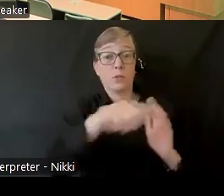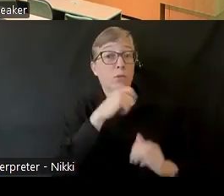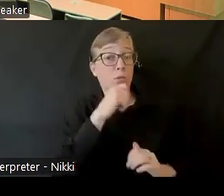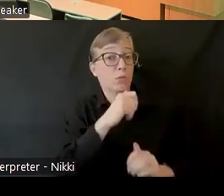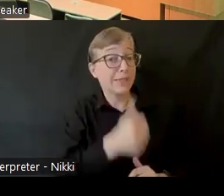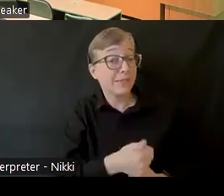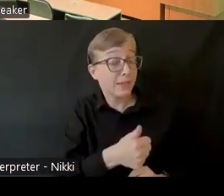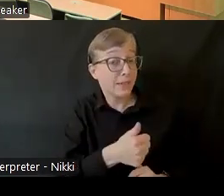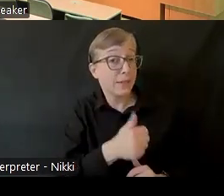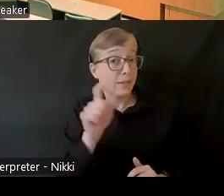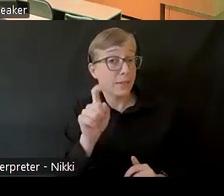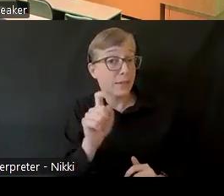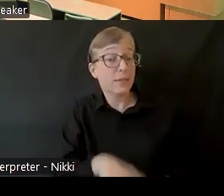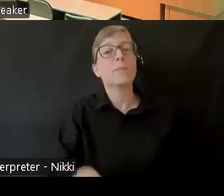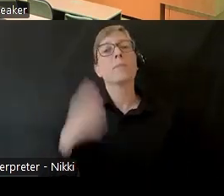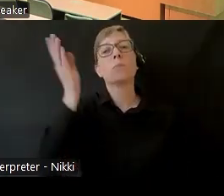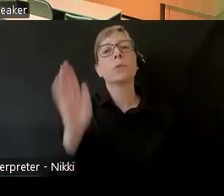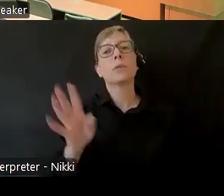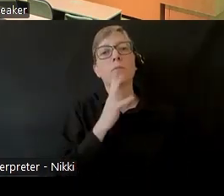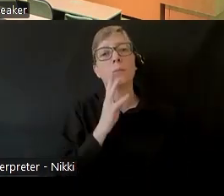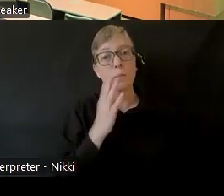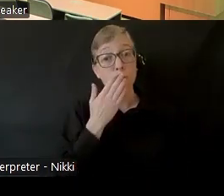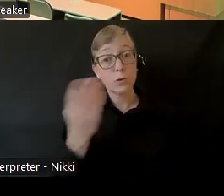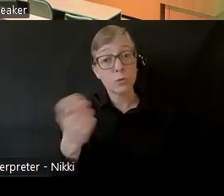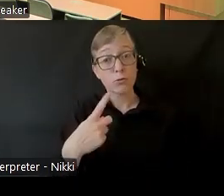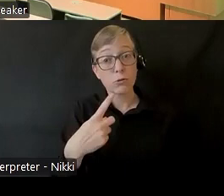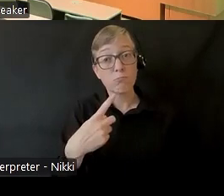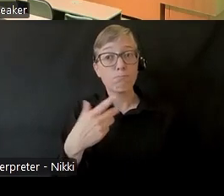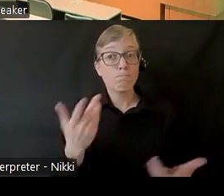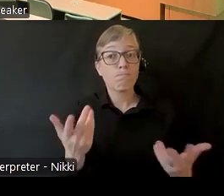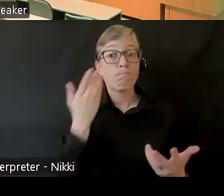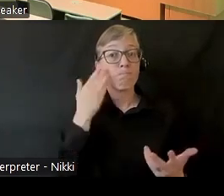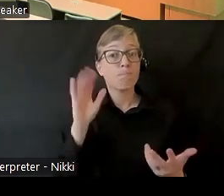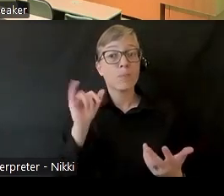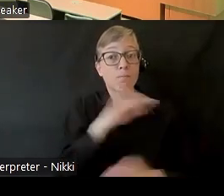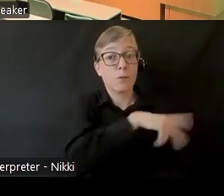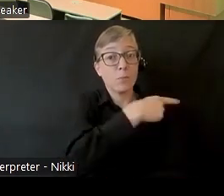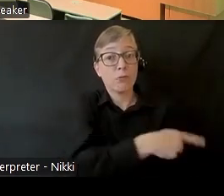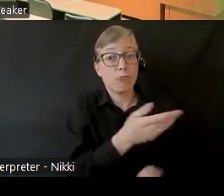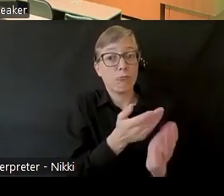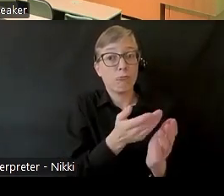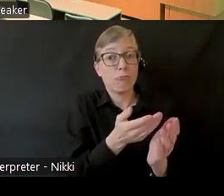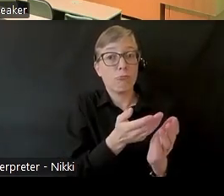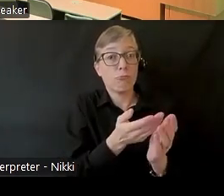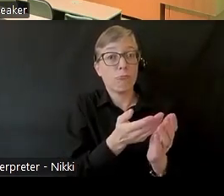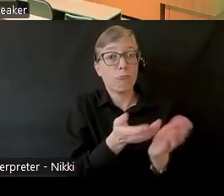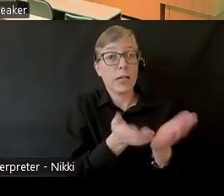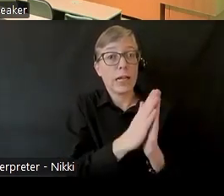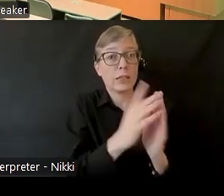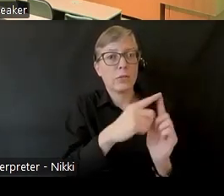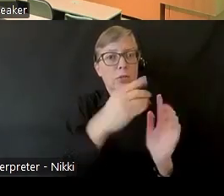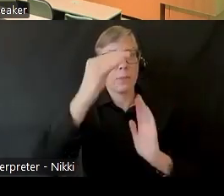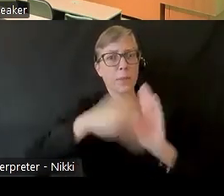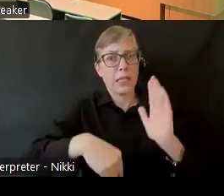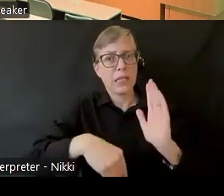good question. But I don't know if any patient is asking to fill out PHQ-9 questionnaire.